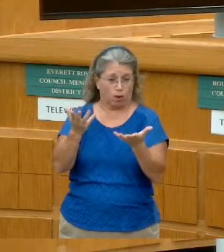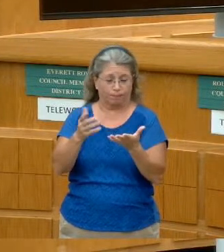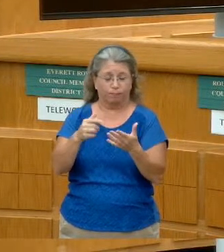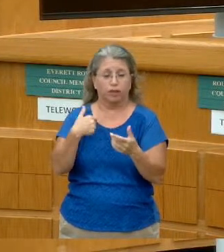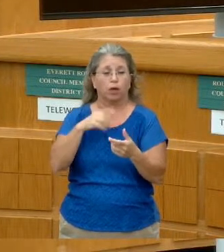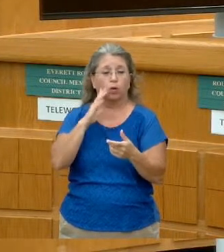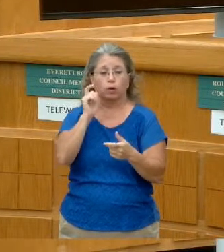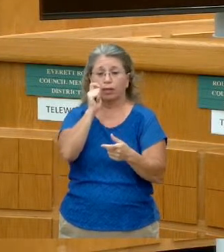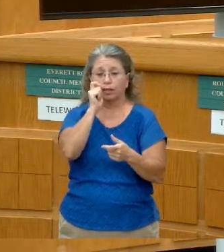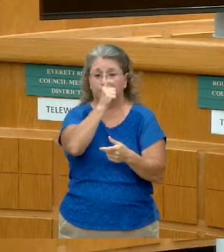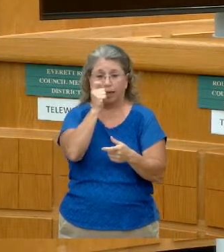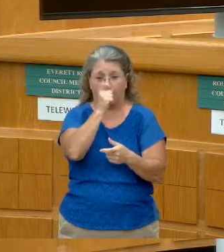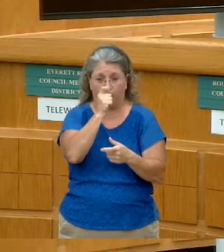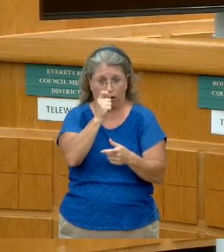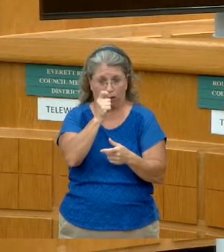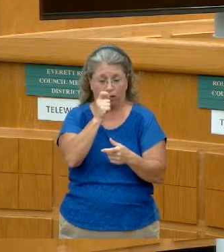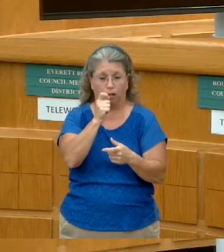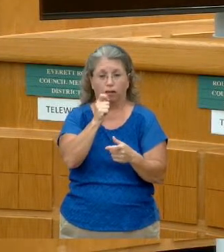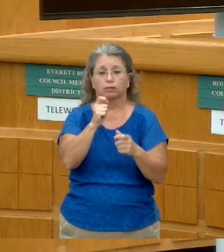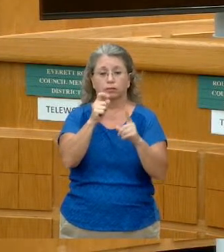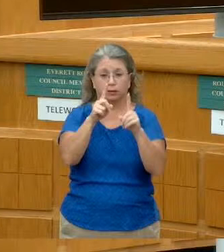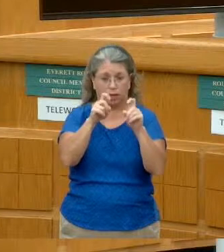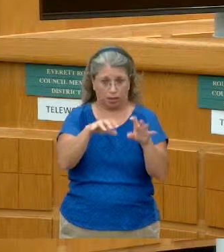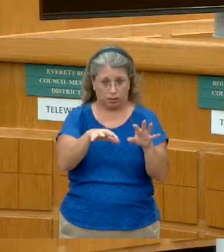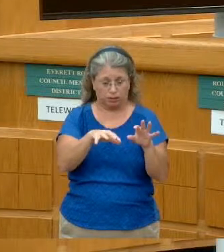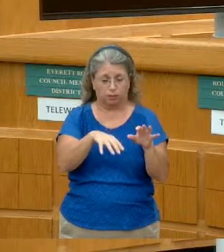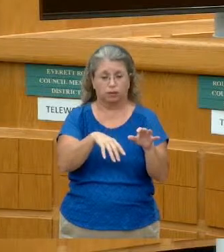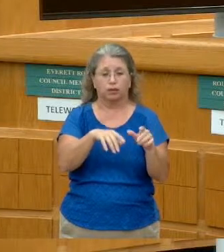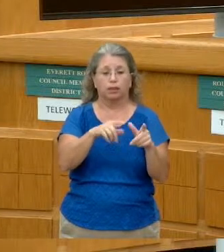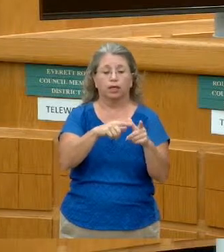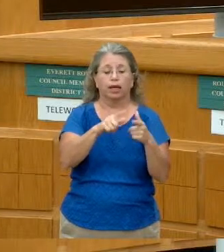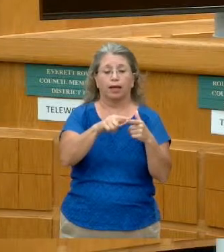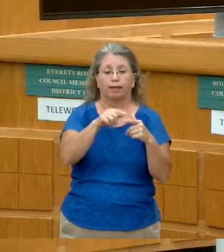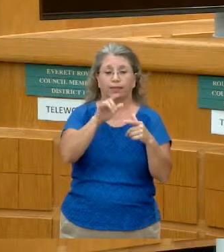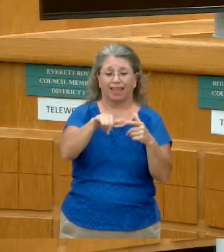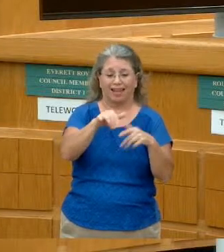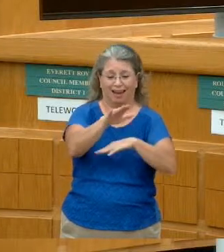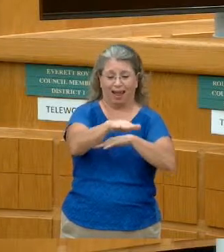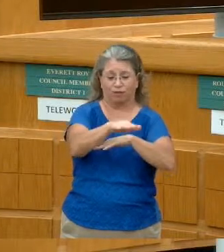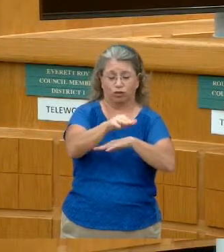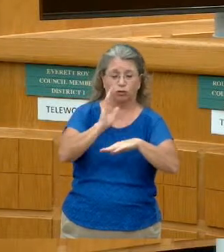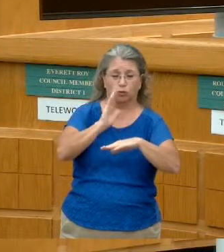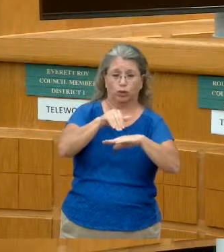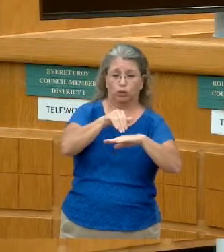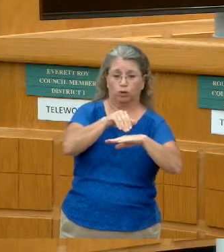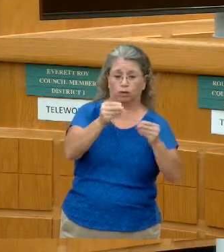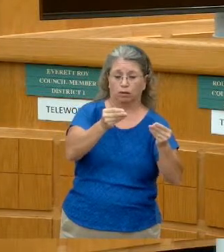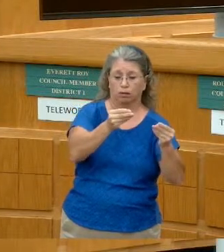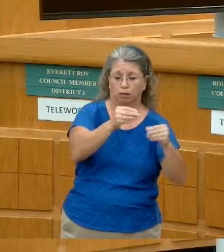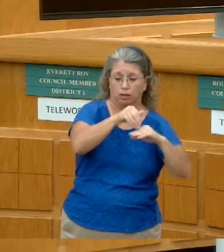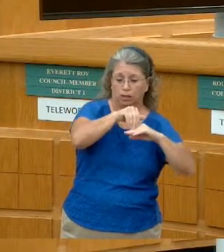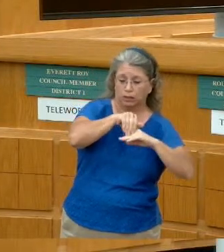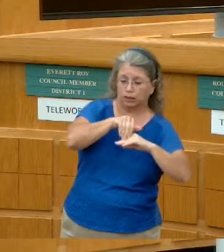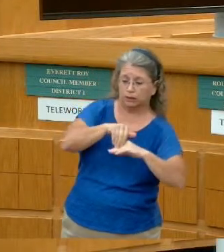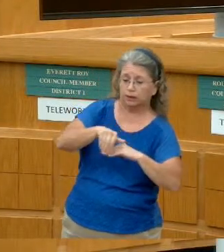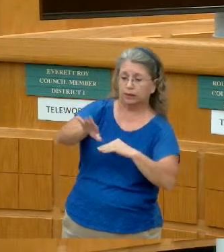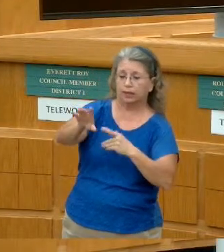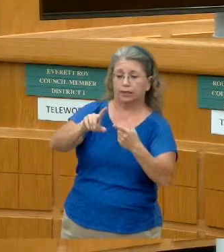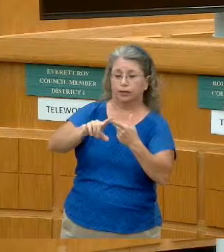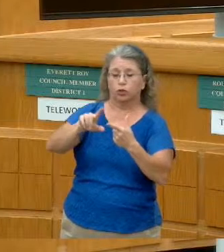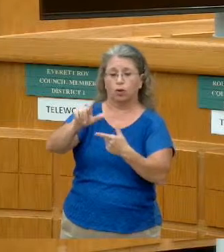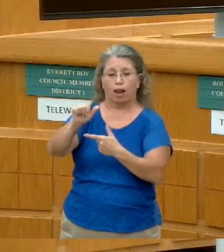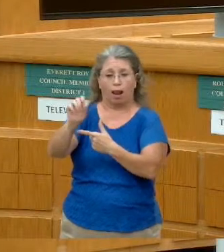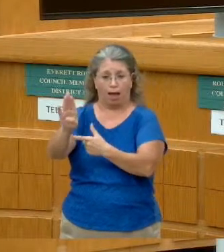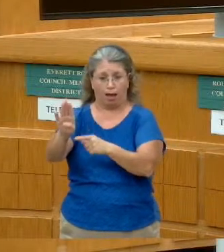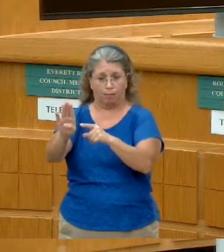test. It'll then have a 1-day transit, so that afternoon it will move to its laboratory location, and then